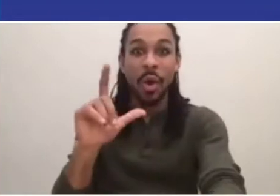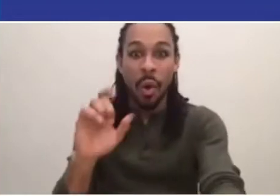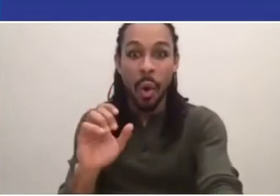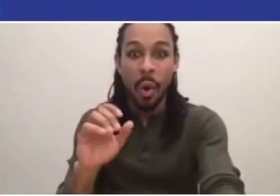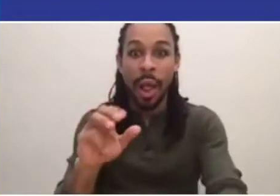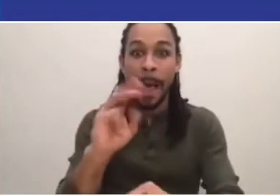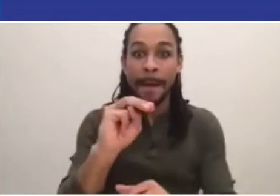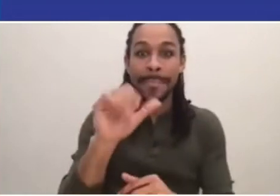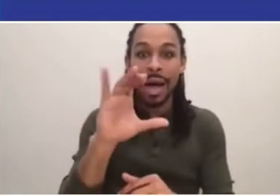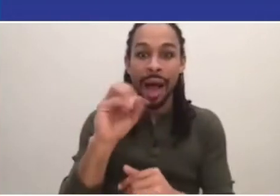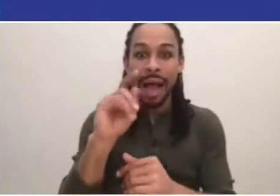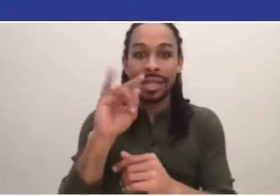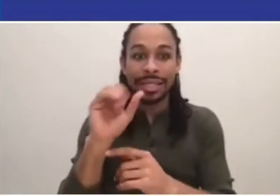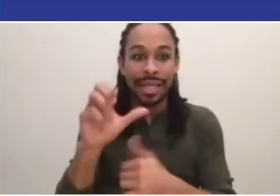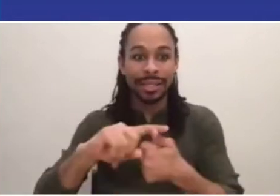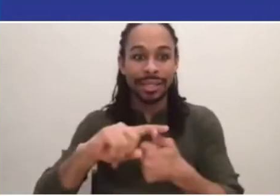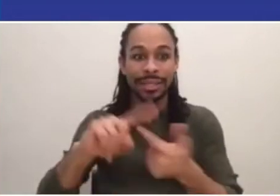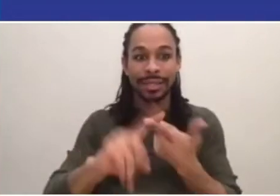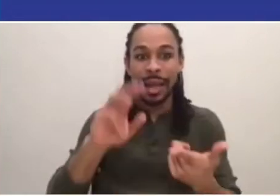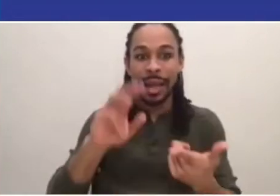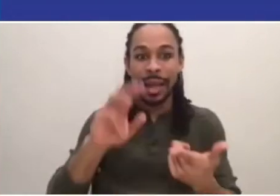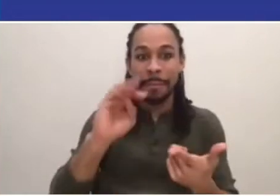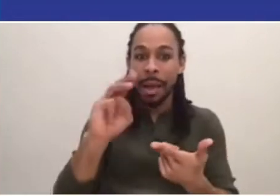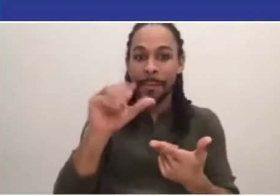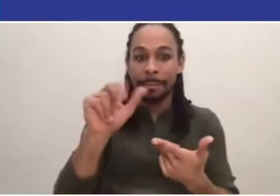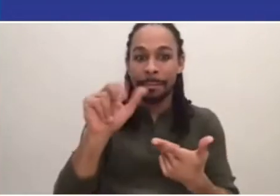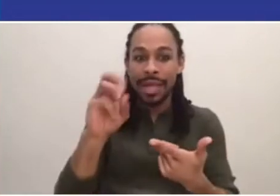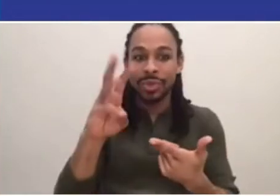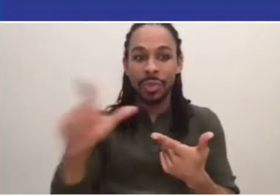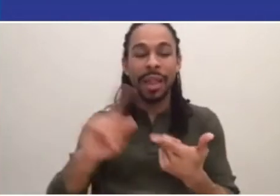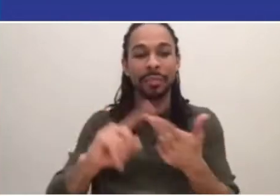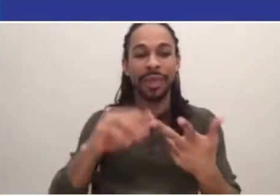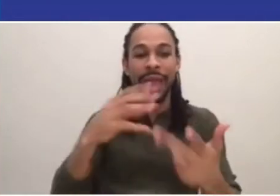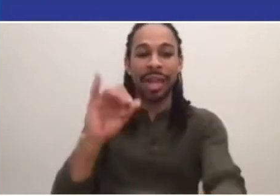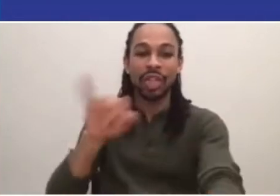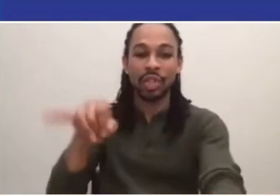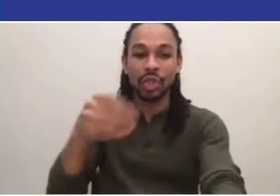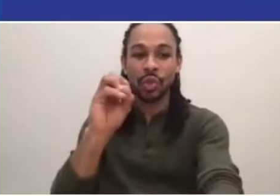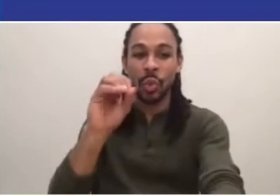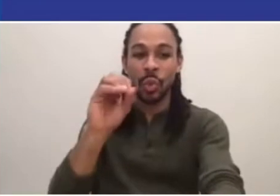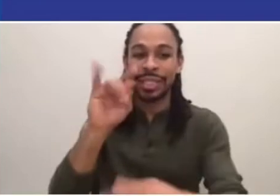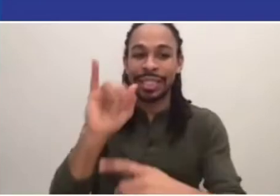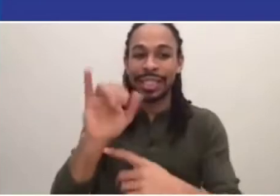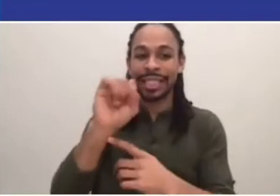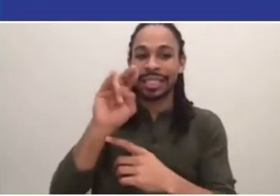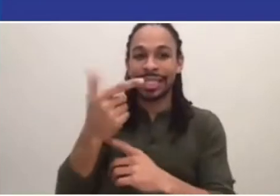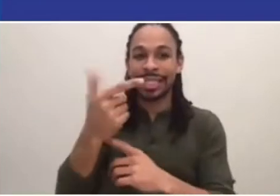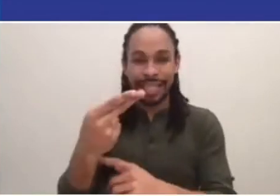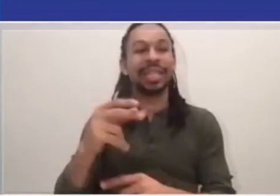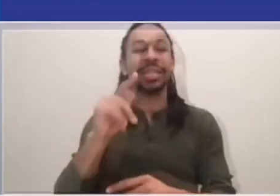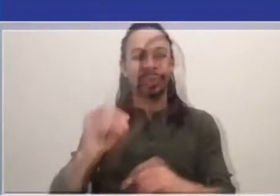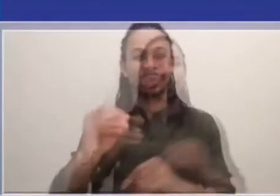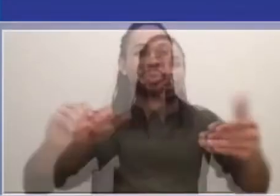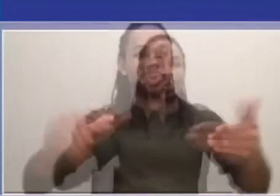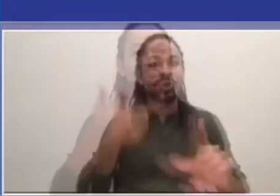Michael Manswell, and Jyoti Singh to introduce themselves to you. So,